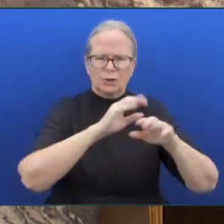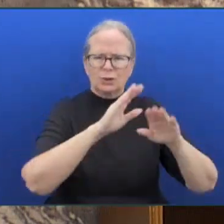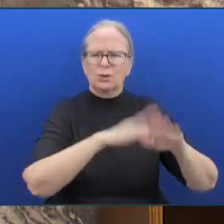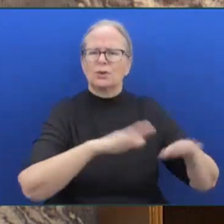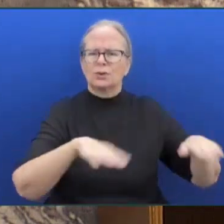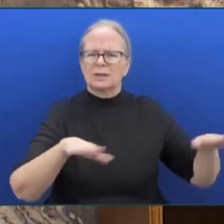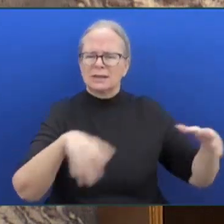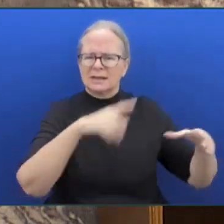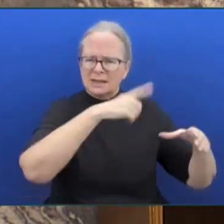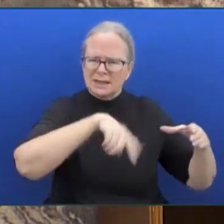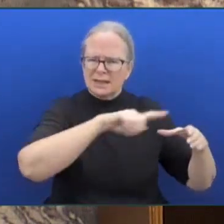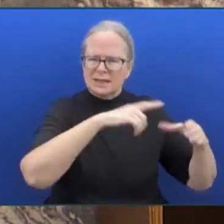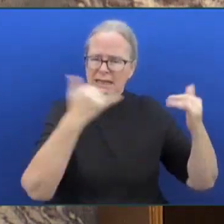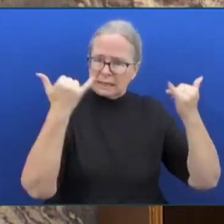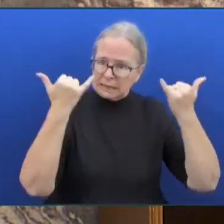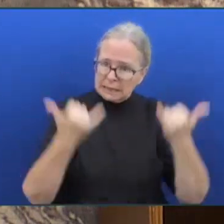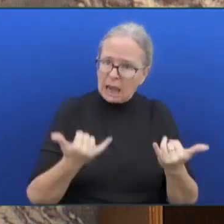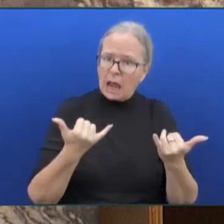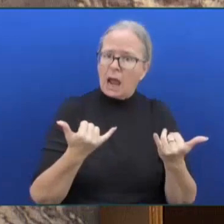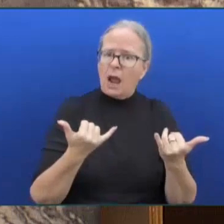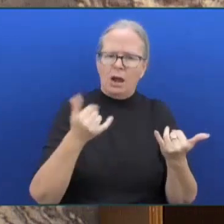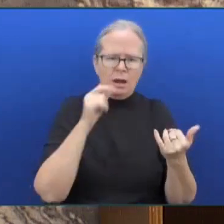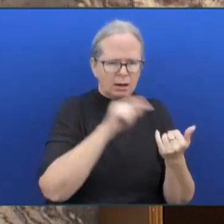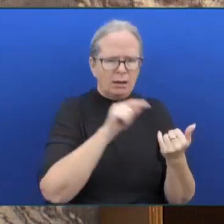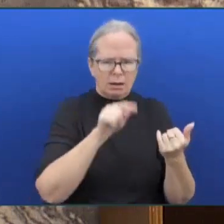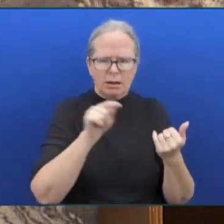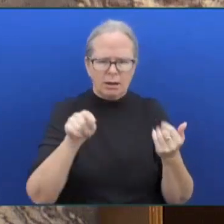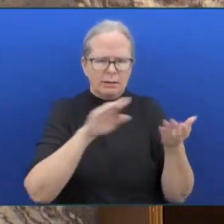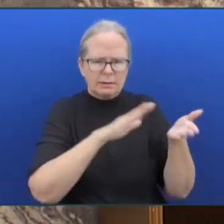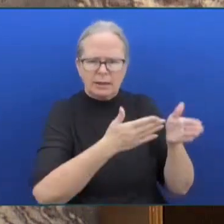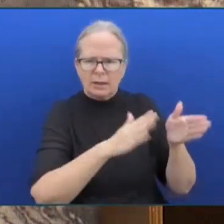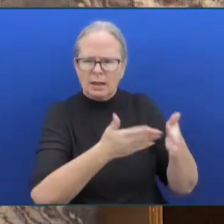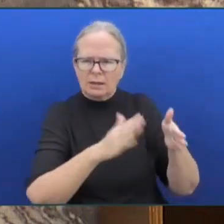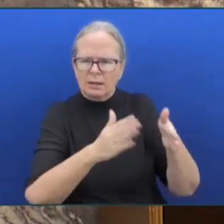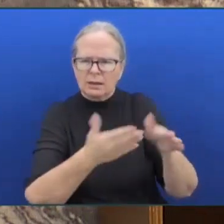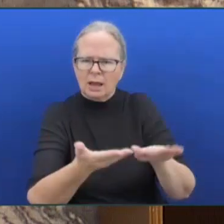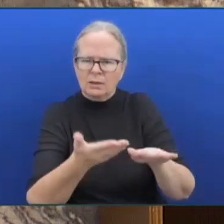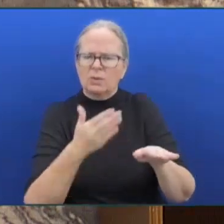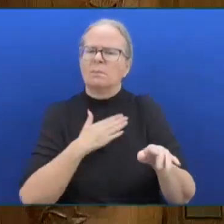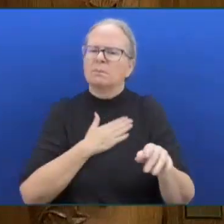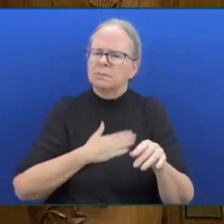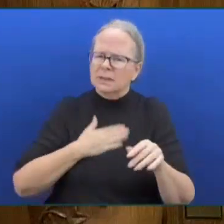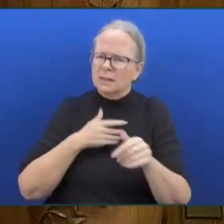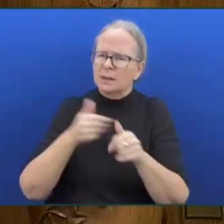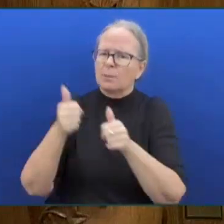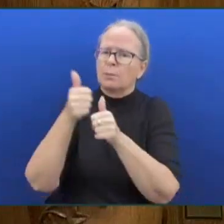Premier do the right thing and fire the Minister for Children and Family Development?